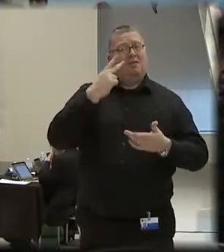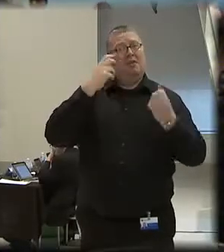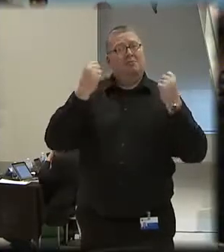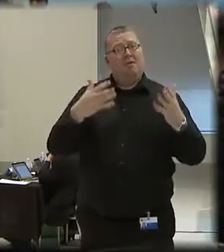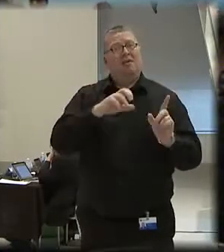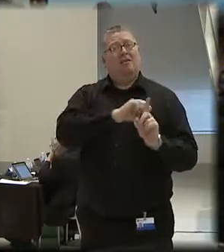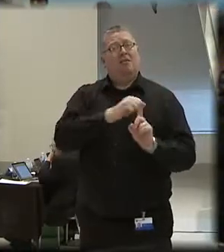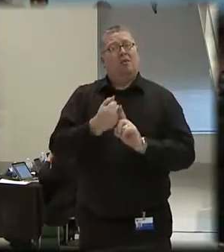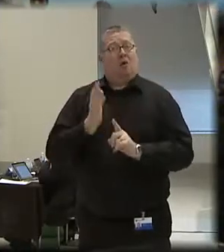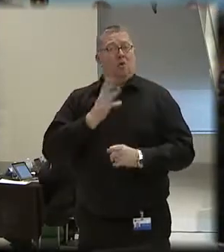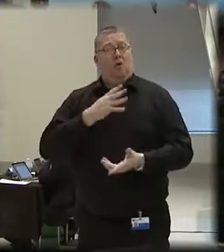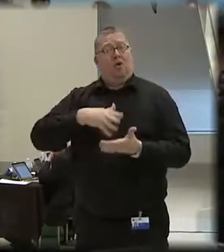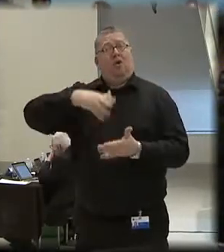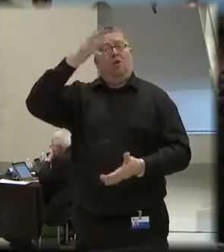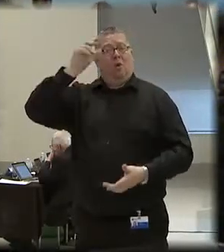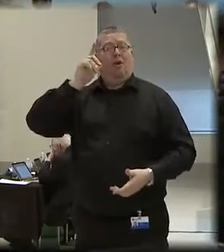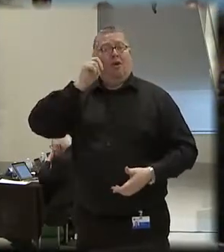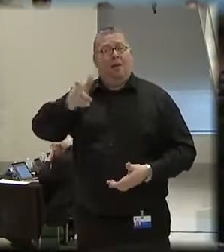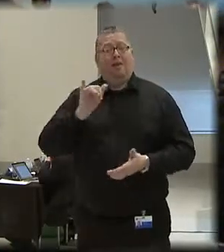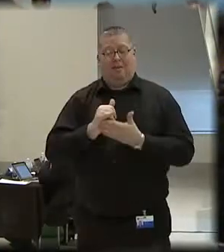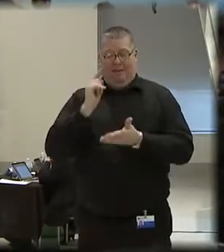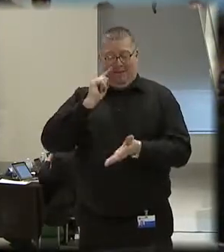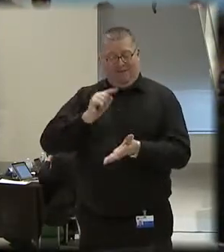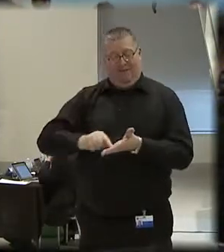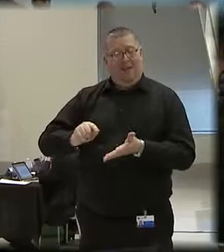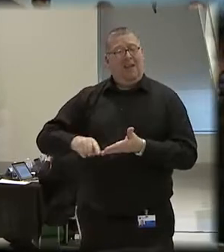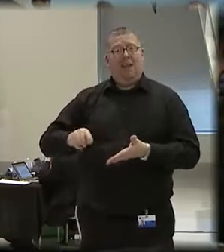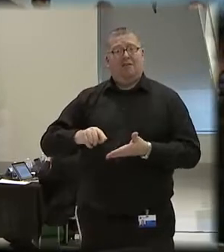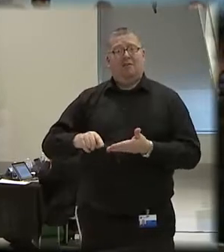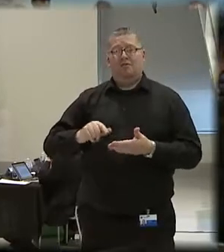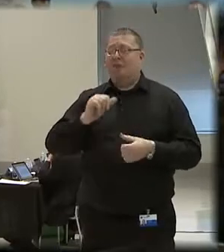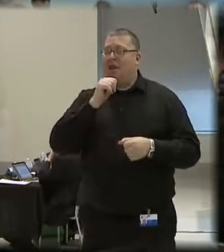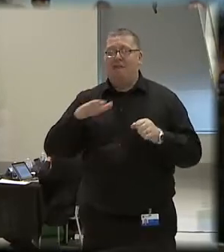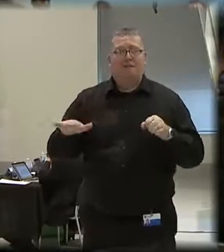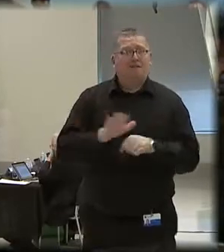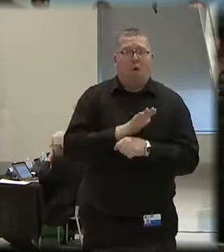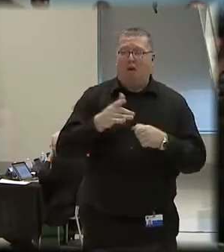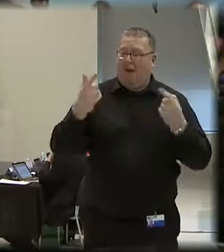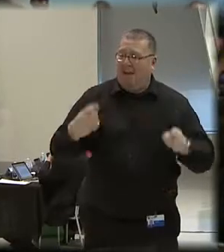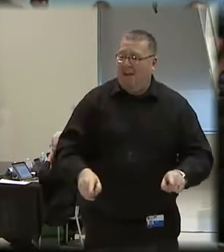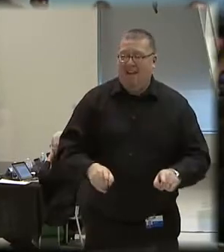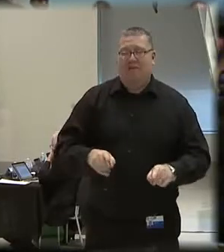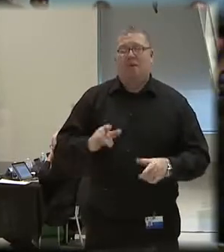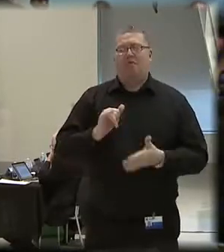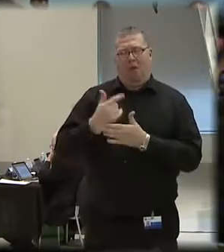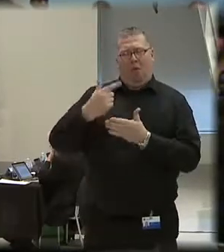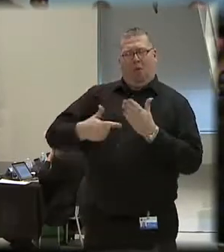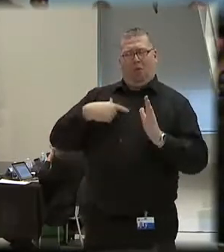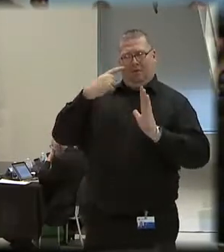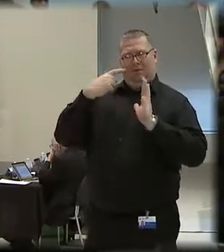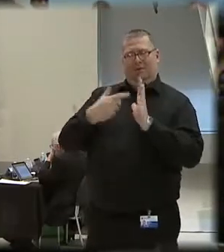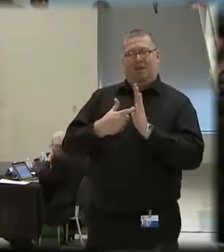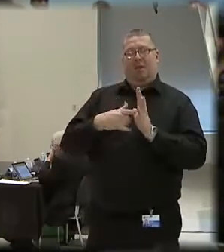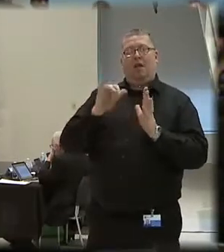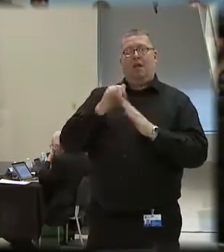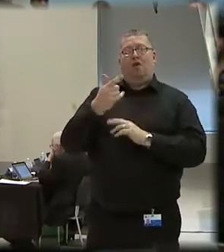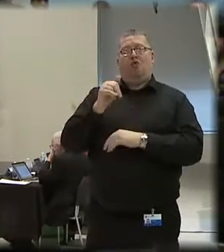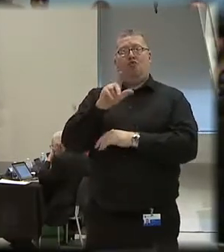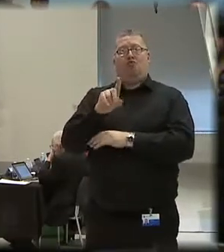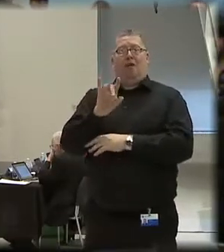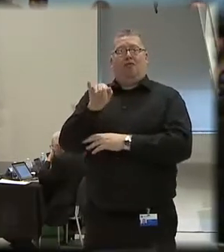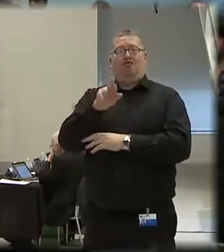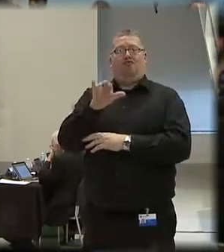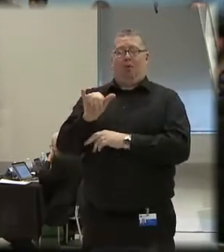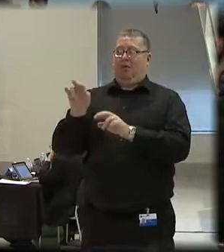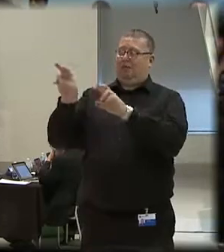instances we learn later that the investigation wasn't full, that facts were hidden, that the grand juries that